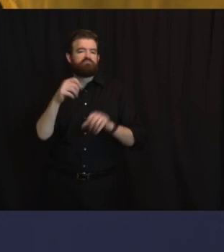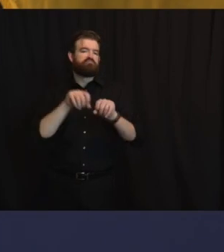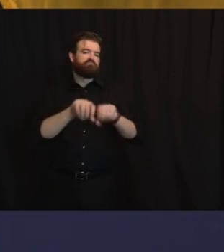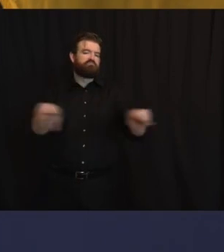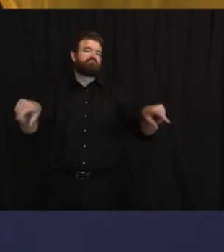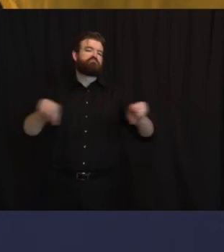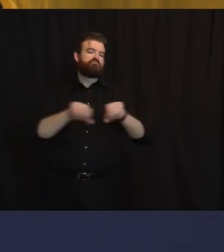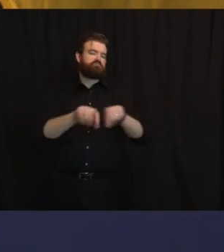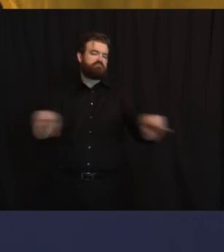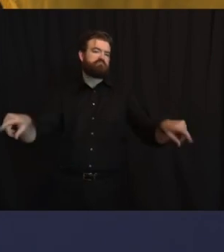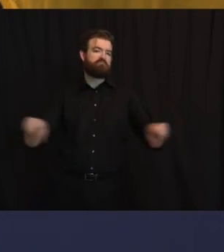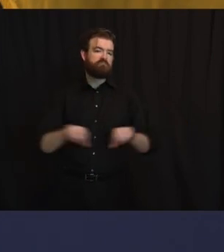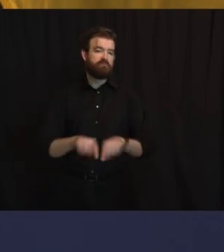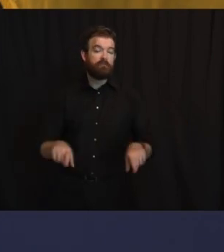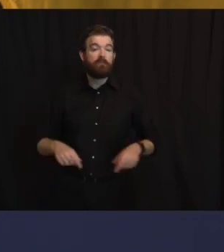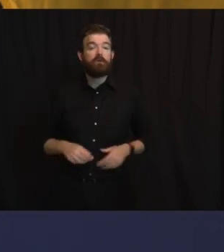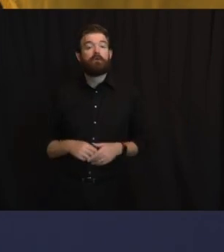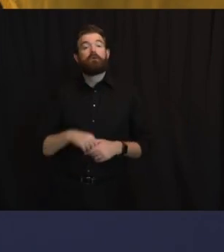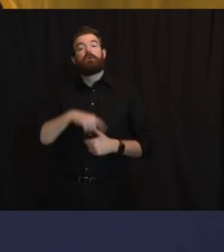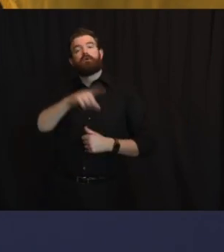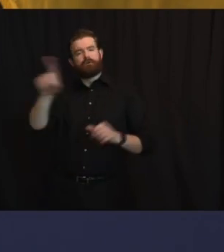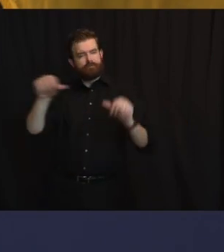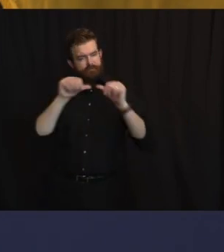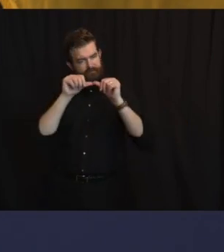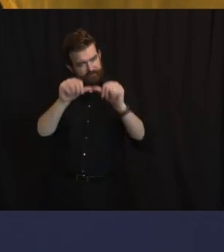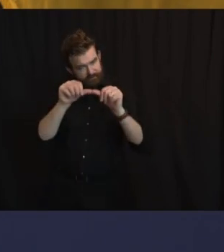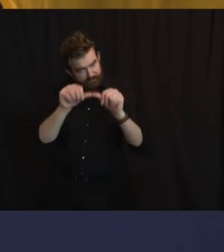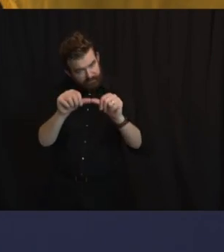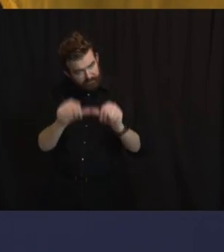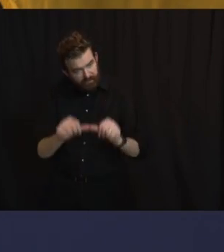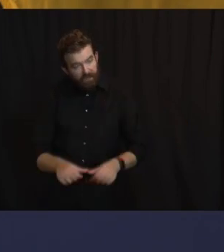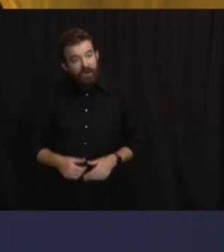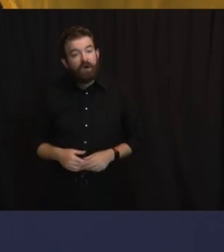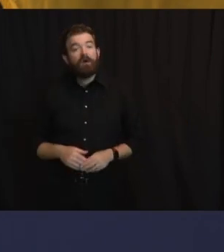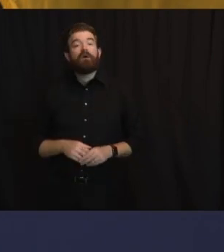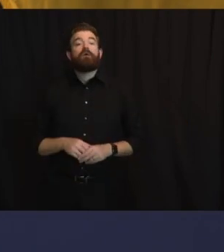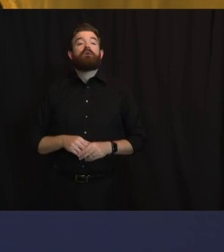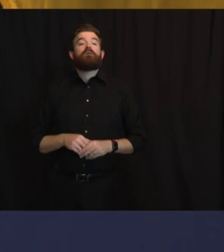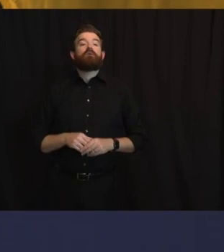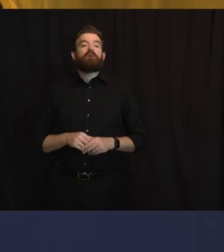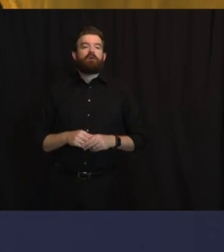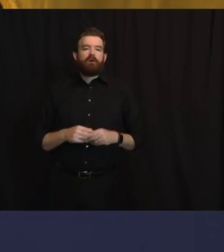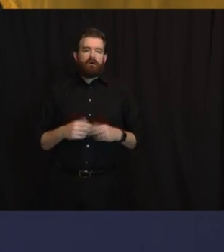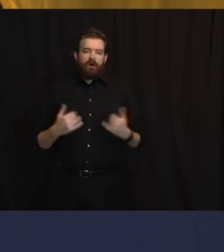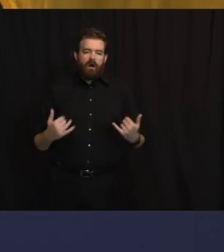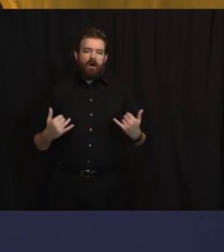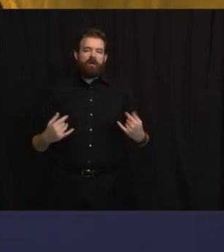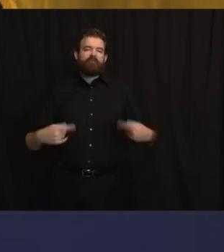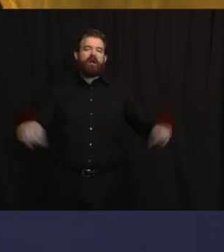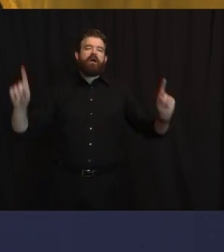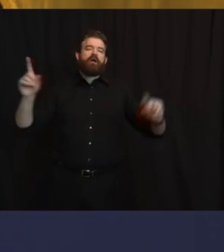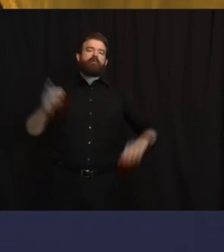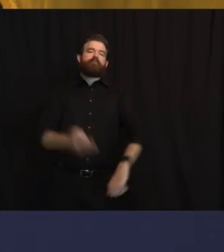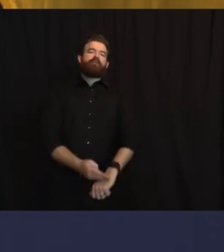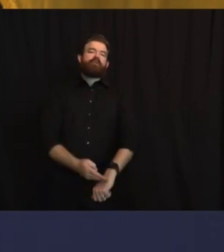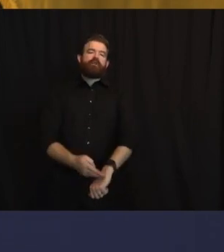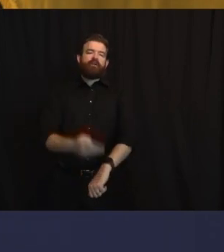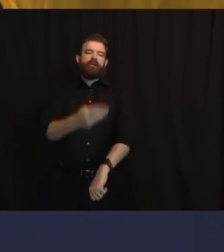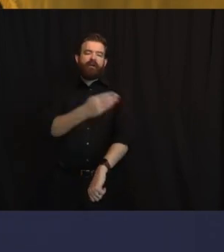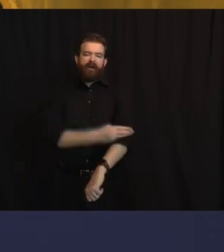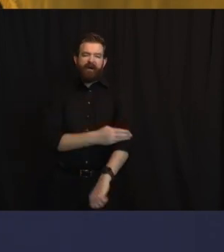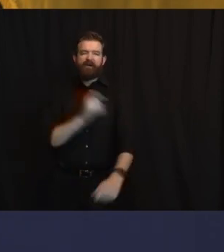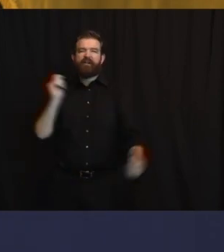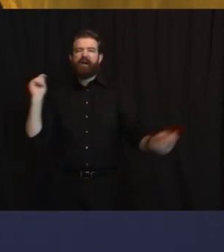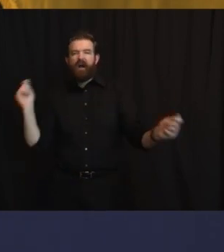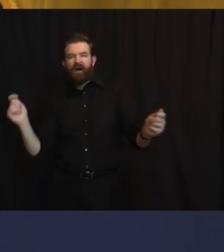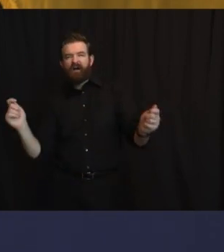Folks, keep it up. It is now quite clear that this thing has turned for the better. And that's